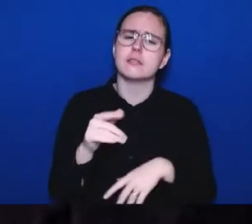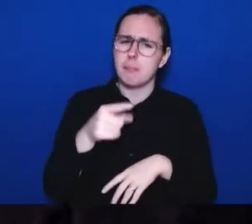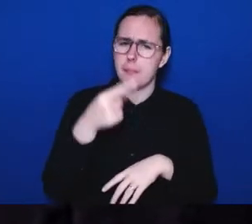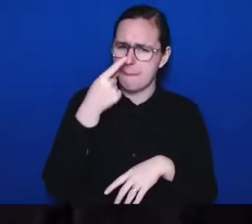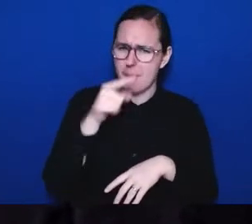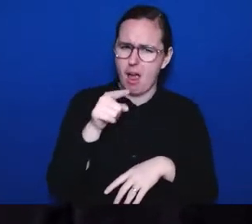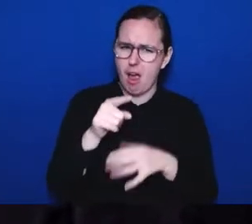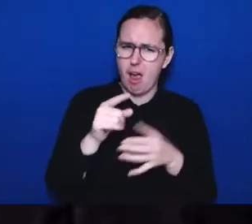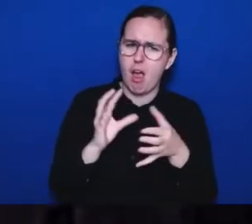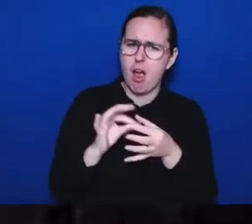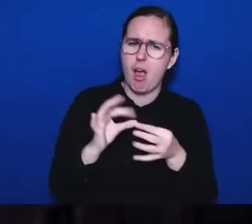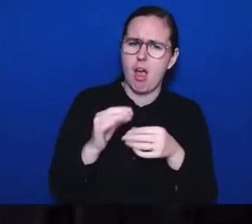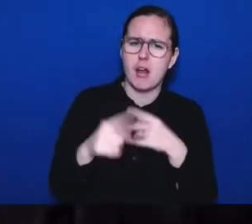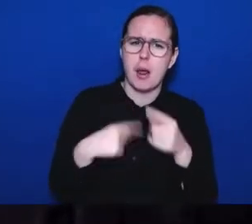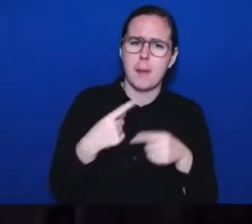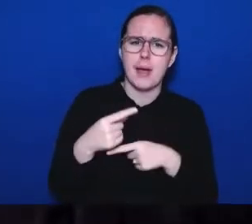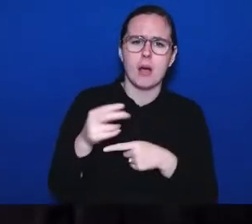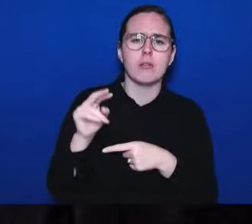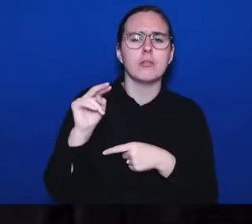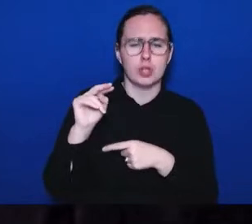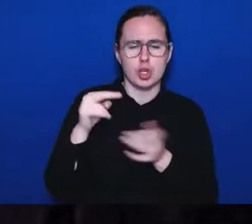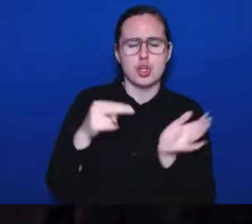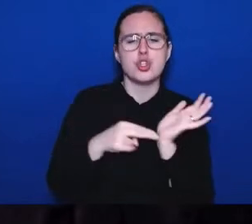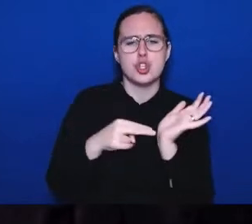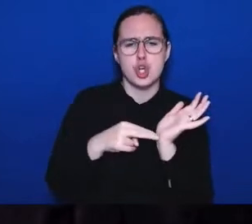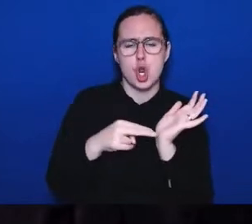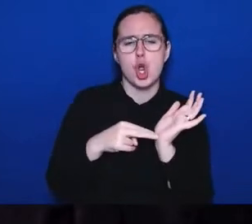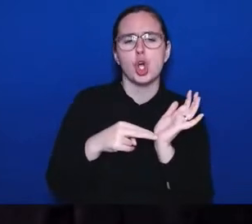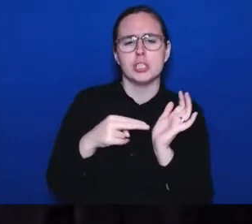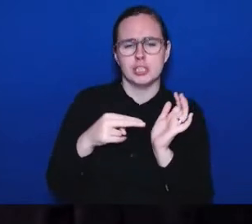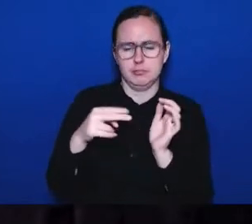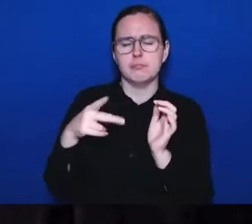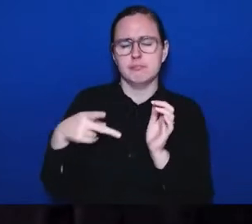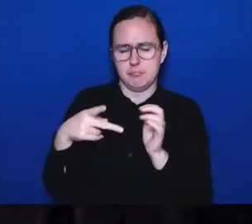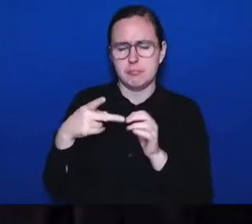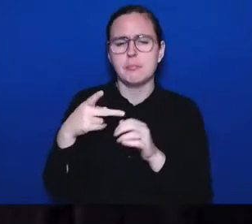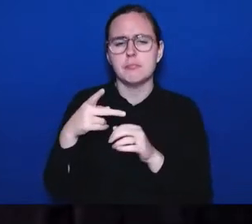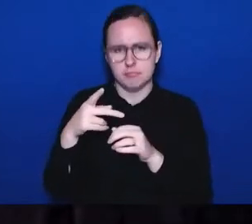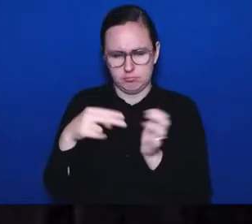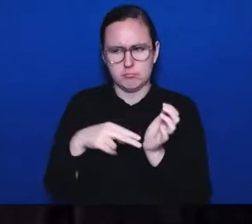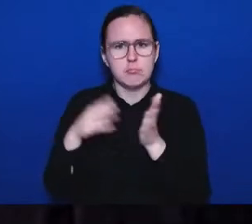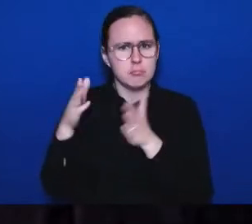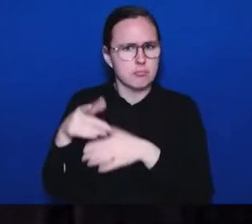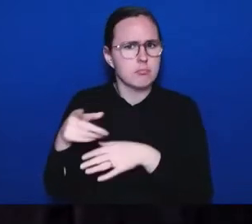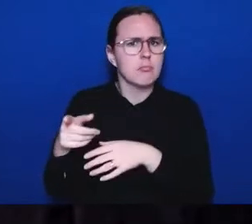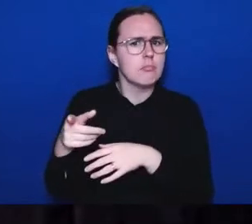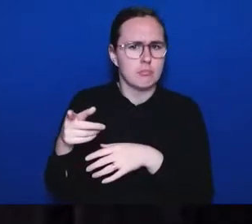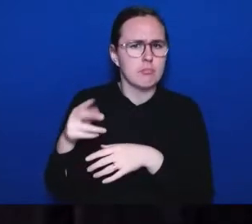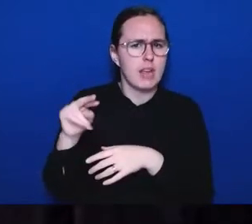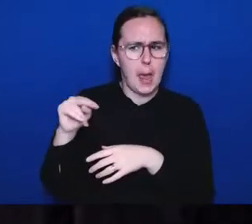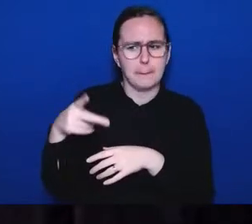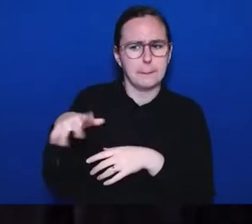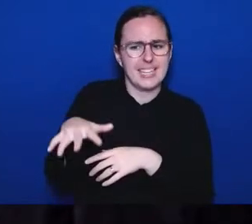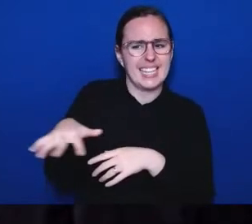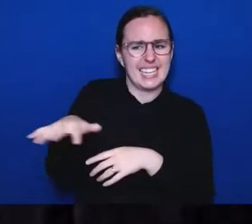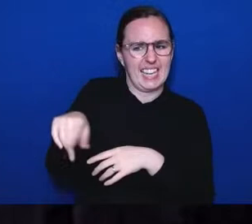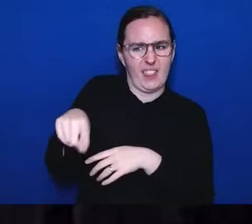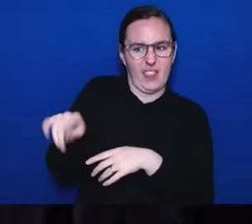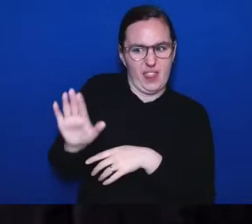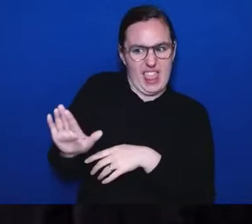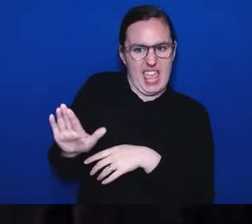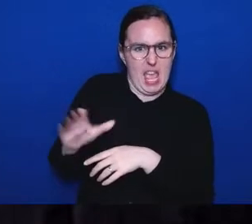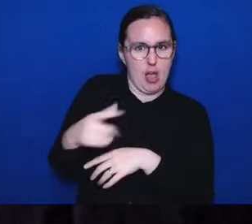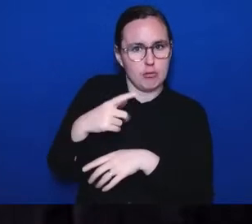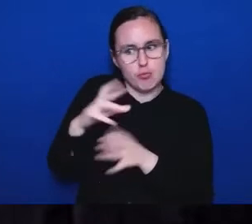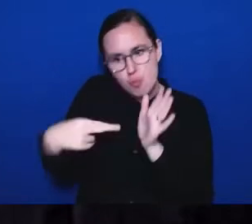Can you speak to that and how does that factor in? And if Dr. Dosanjh can weigh in, whether there are worries, because I know there have been in